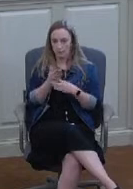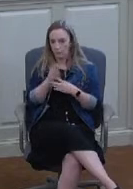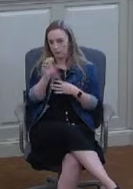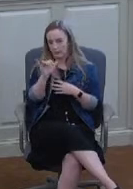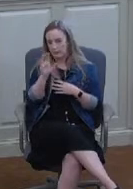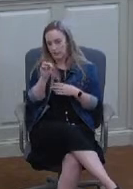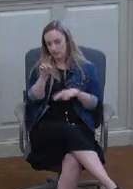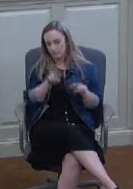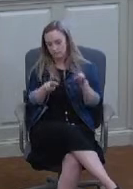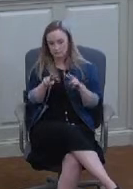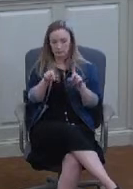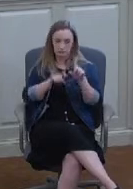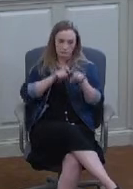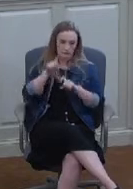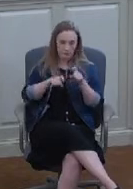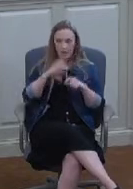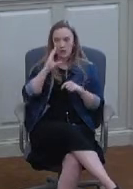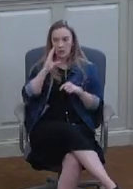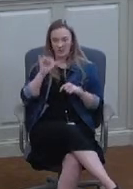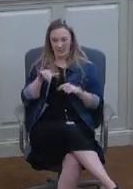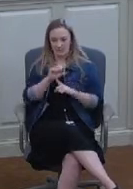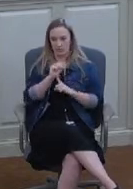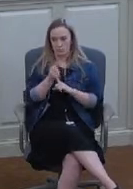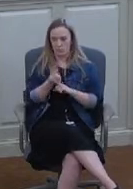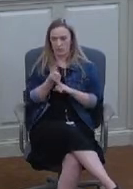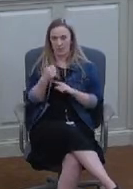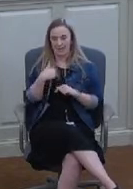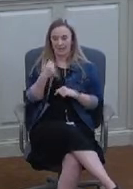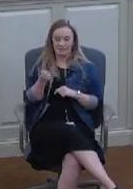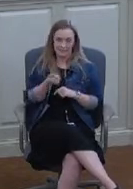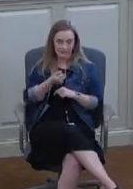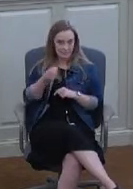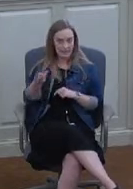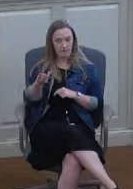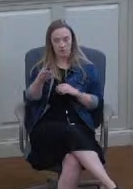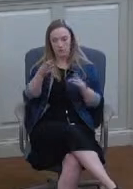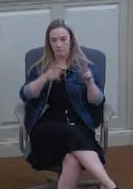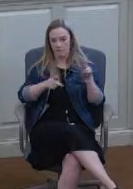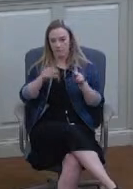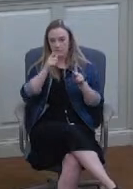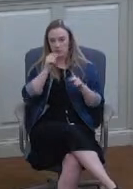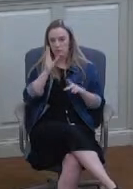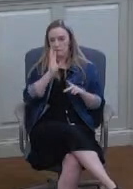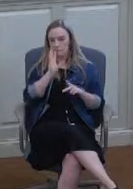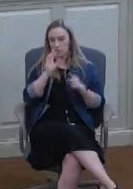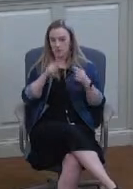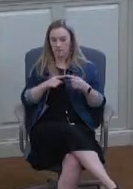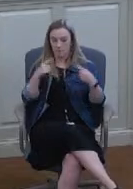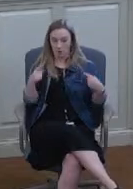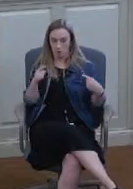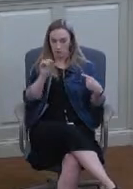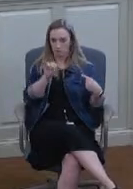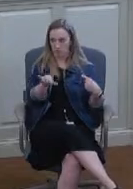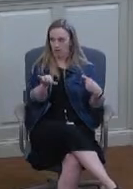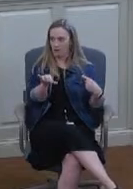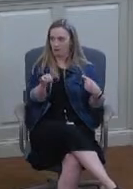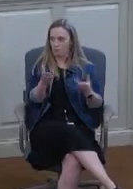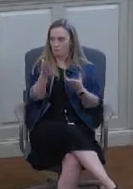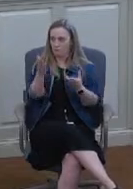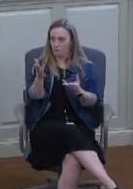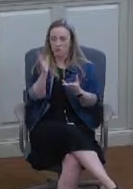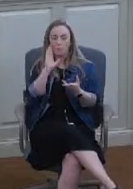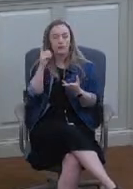examination. You would hear, I know in this situation, there were several individuals who spoke in opposition to it, so you would hear from